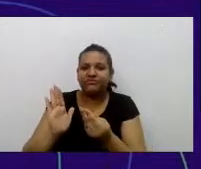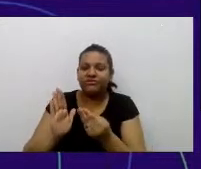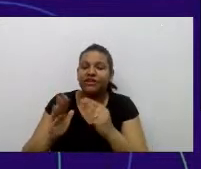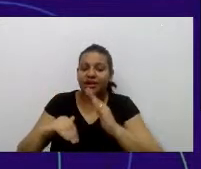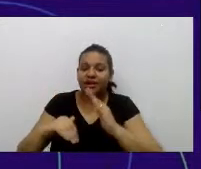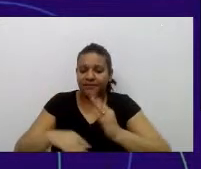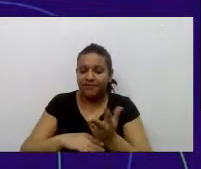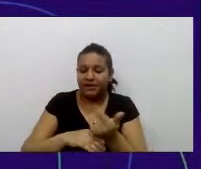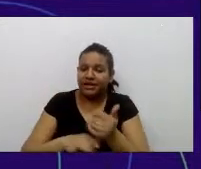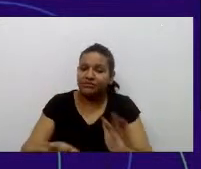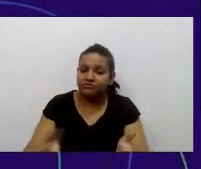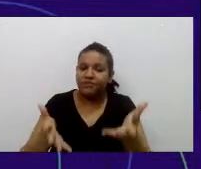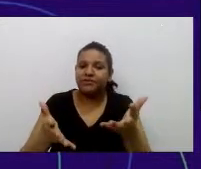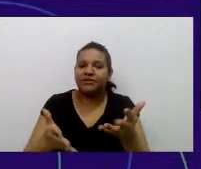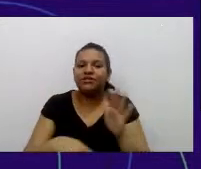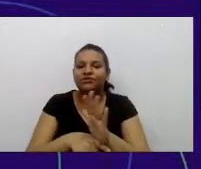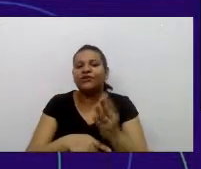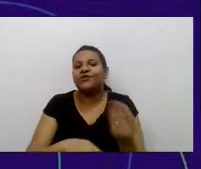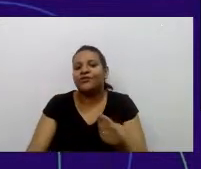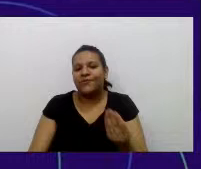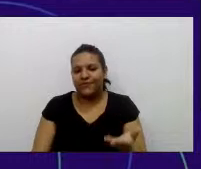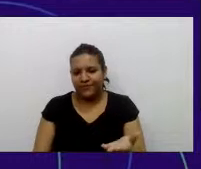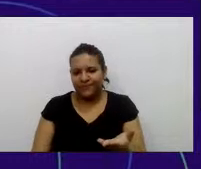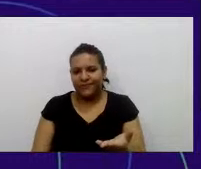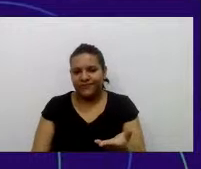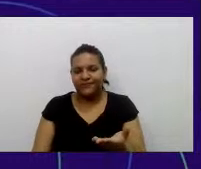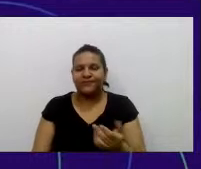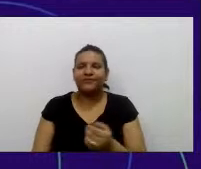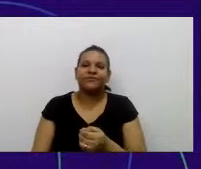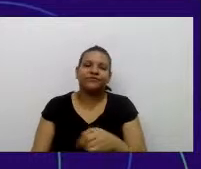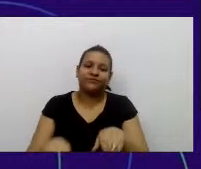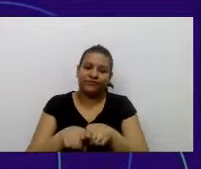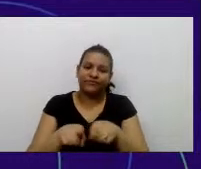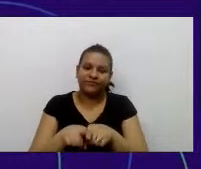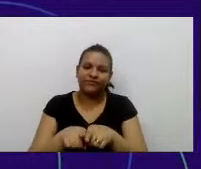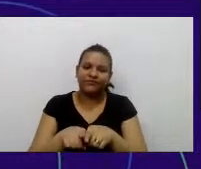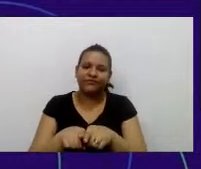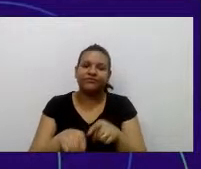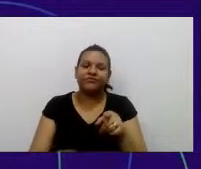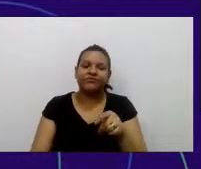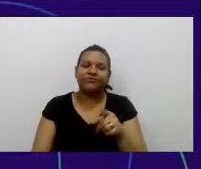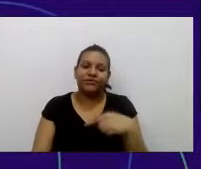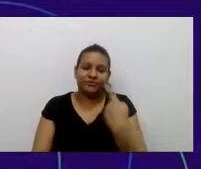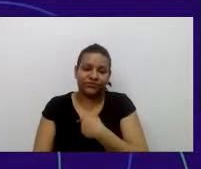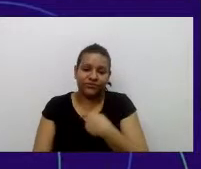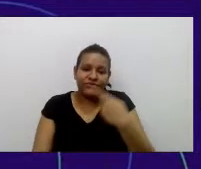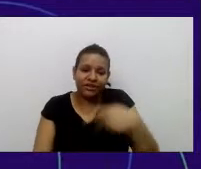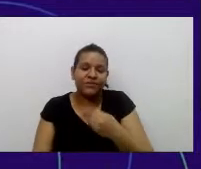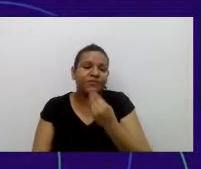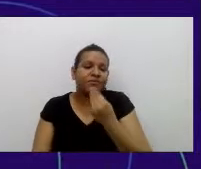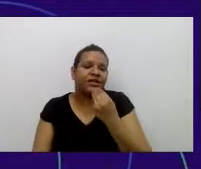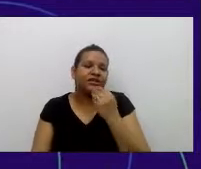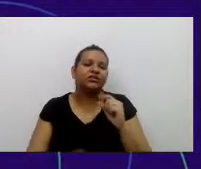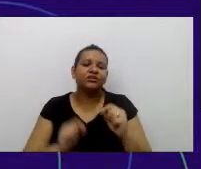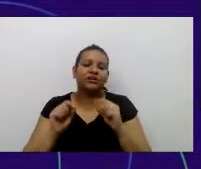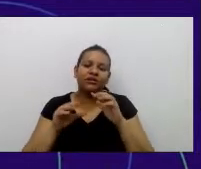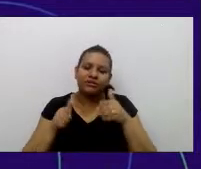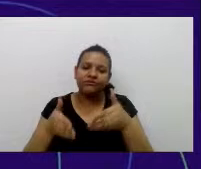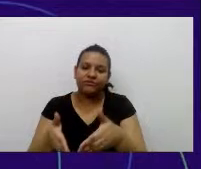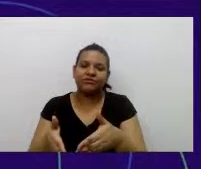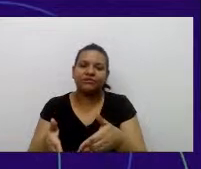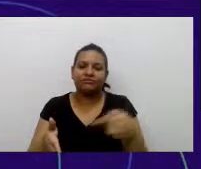again, I would say that the opportunity here is focus on control, focus on control